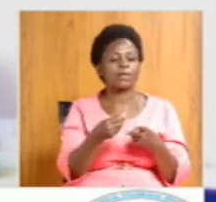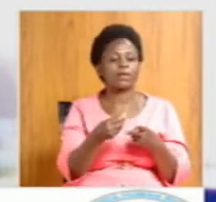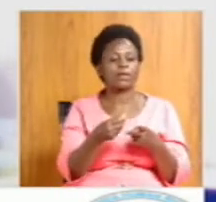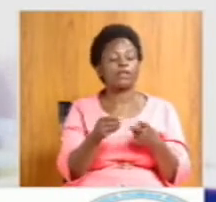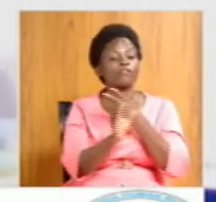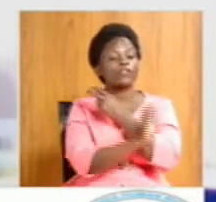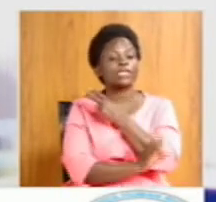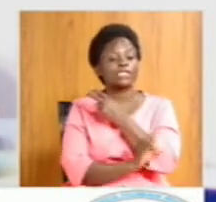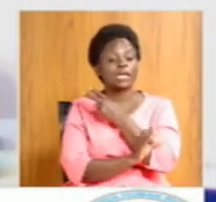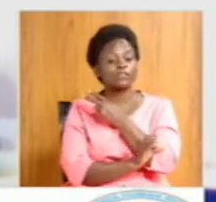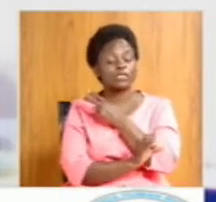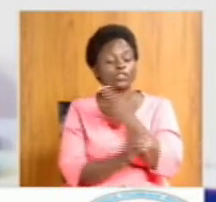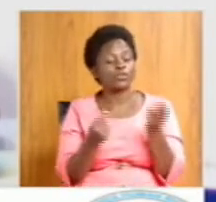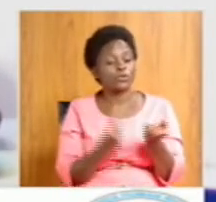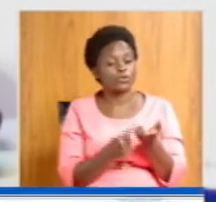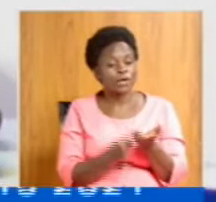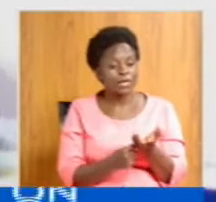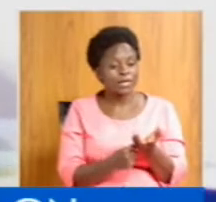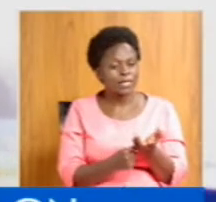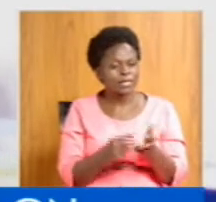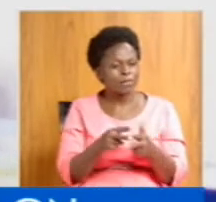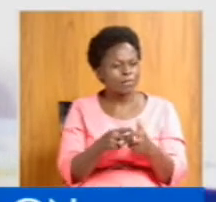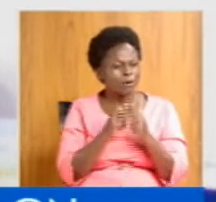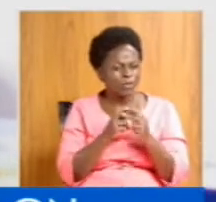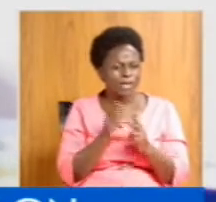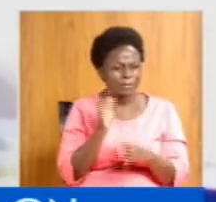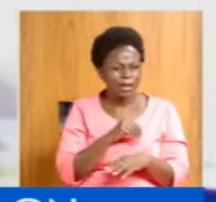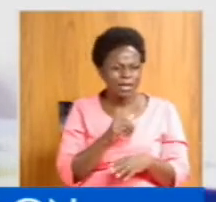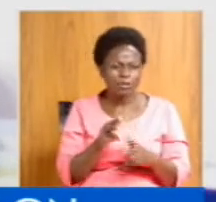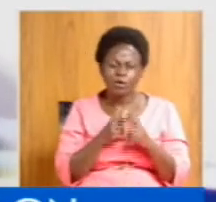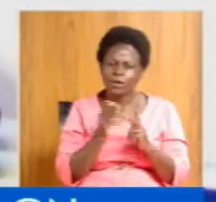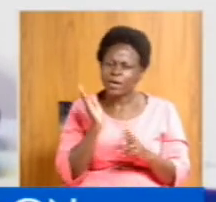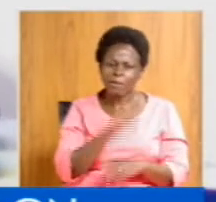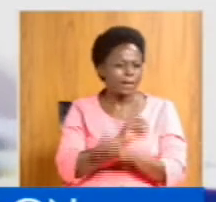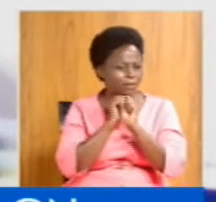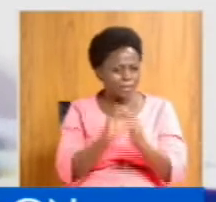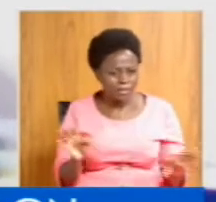for this country Uganda that borrowing is bad it's not bad